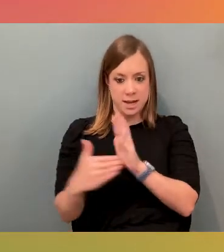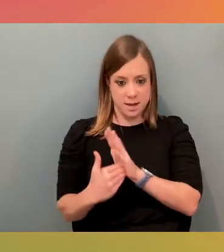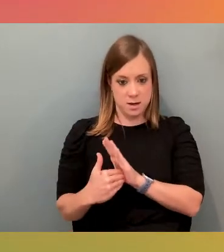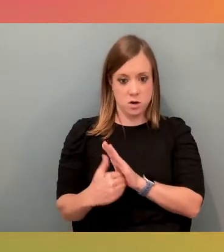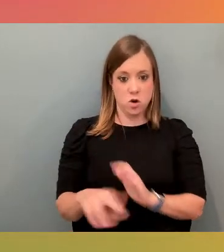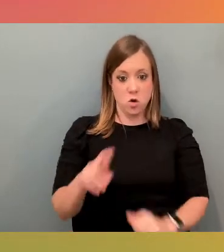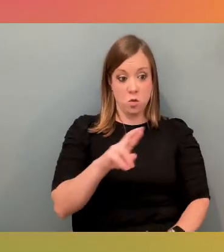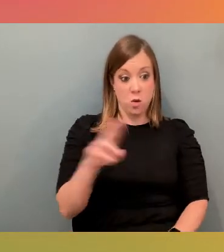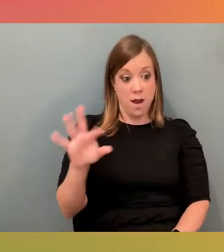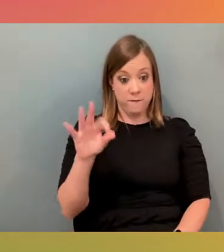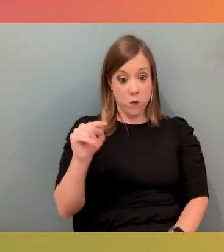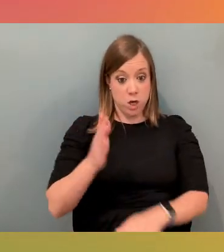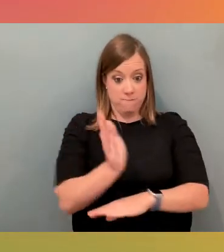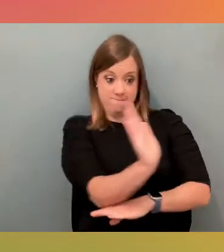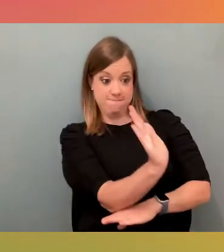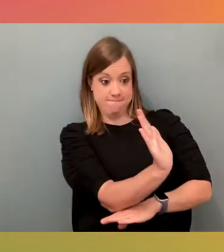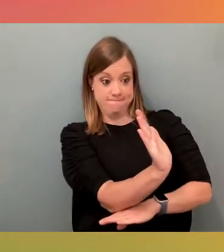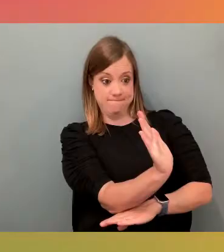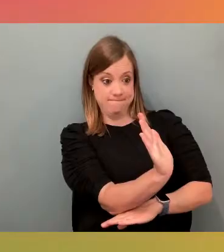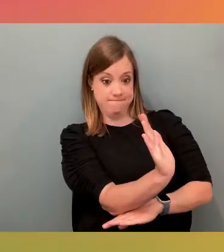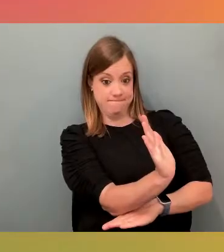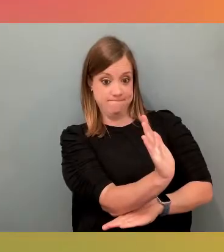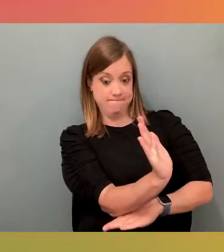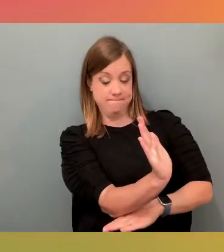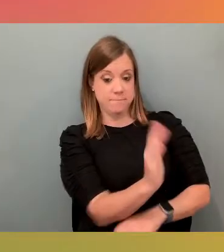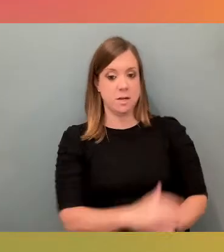stretch, noticing how it feels today.